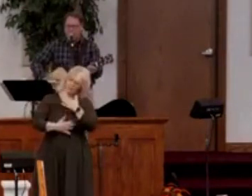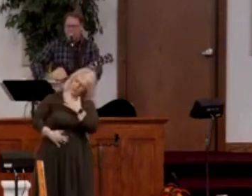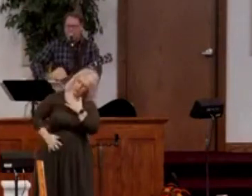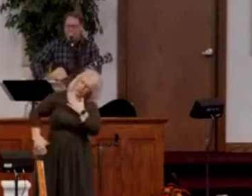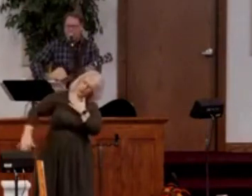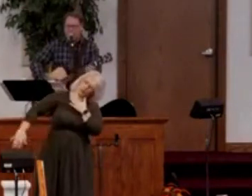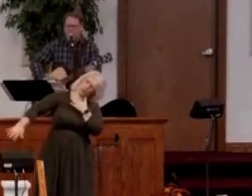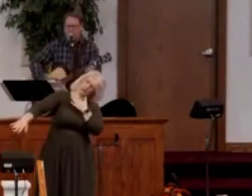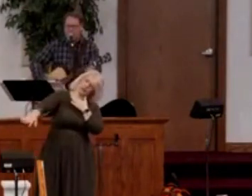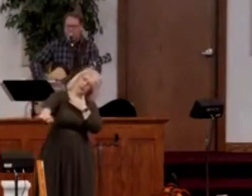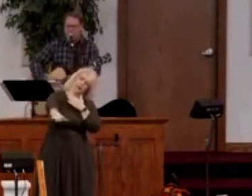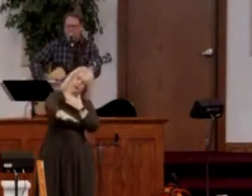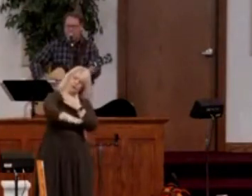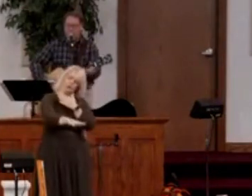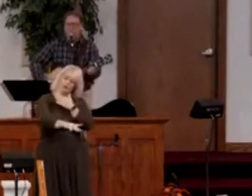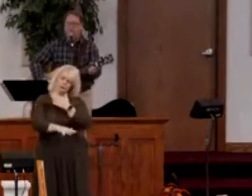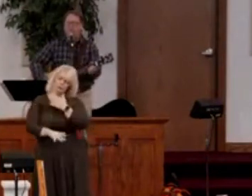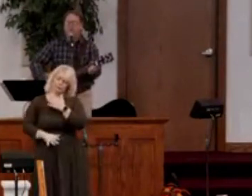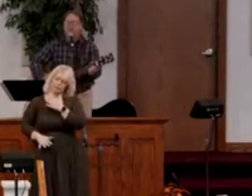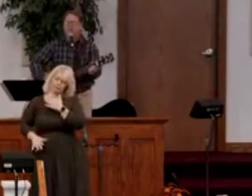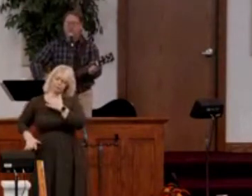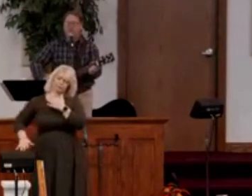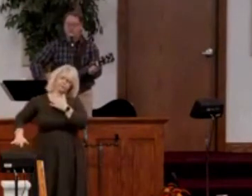This is the